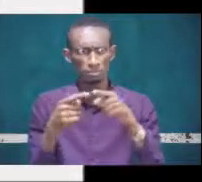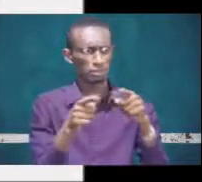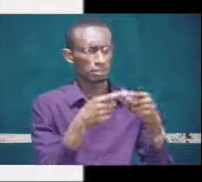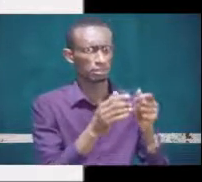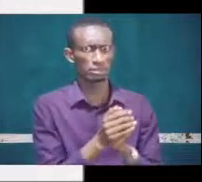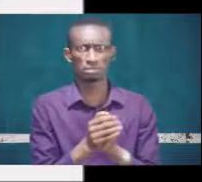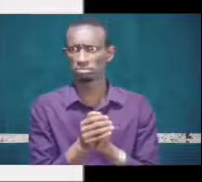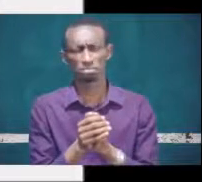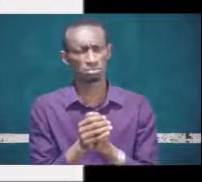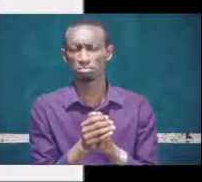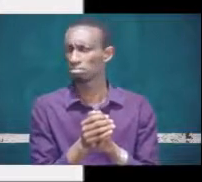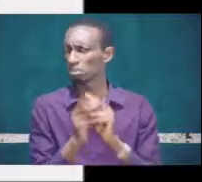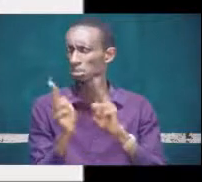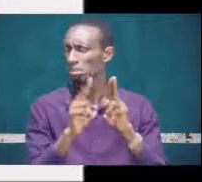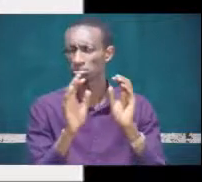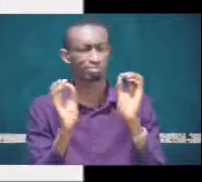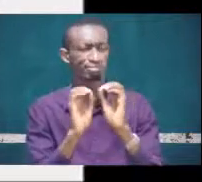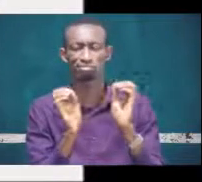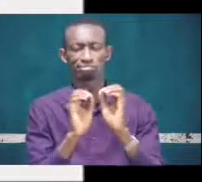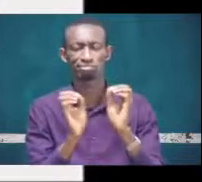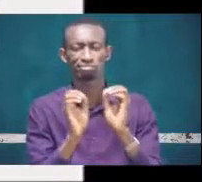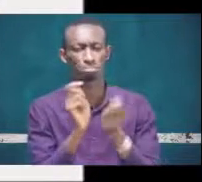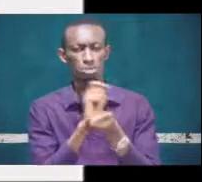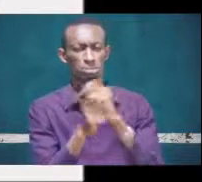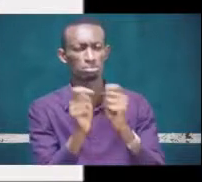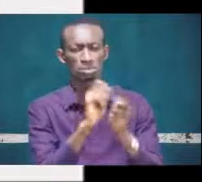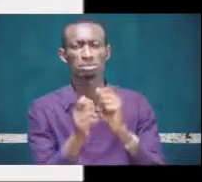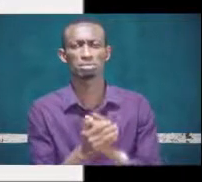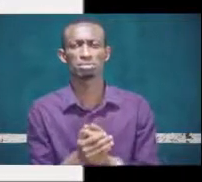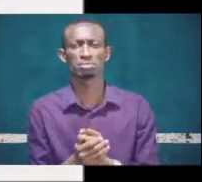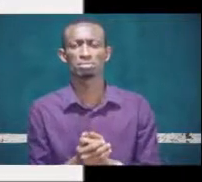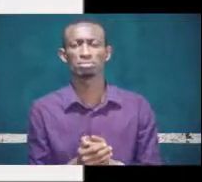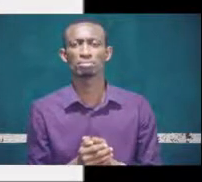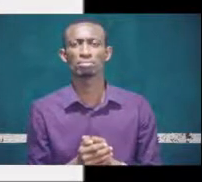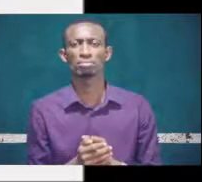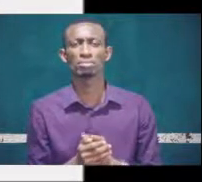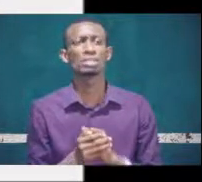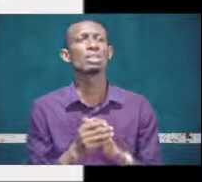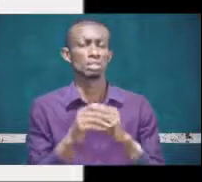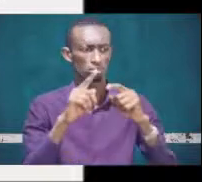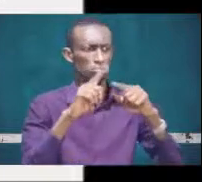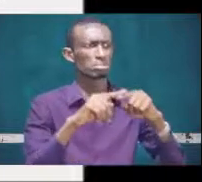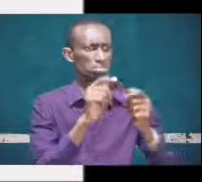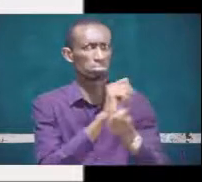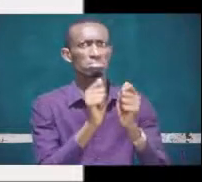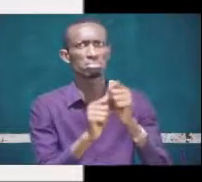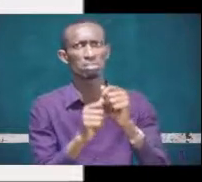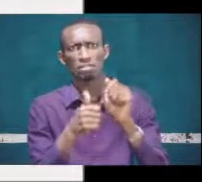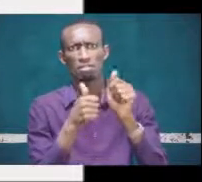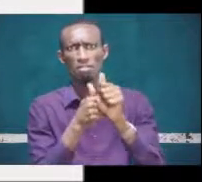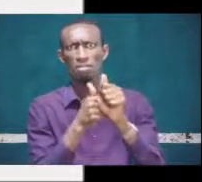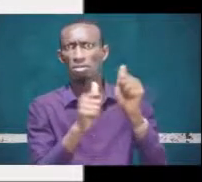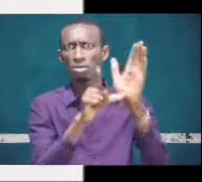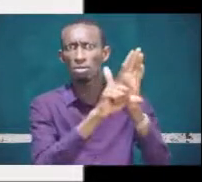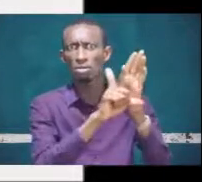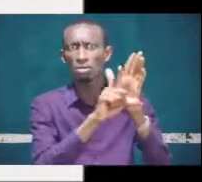it is also abnormal. It is regressive. So it does not agree. It violates the law of demand. It violates